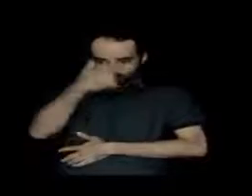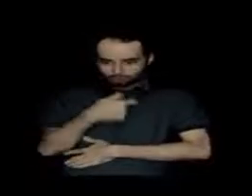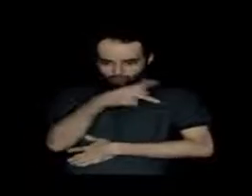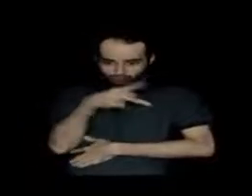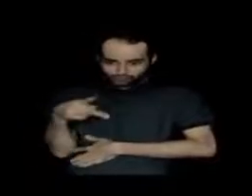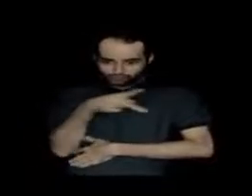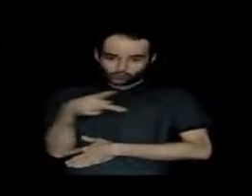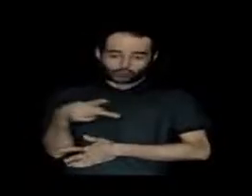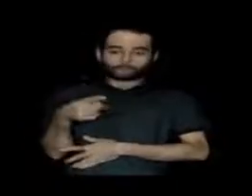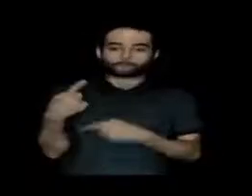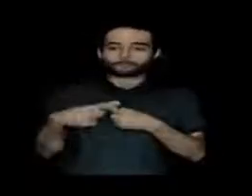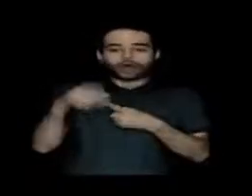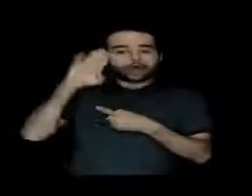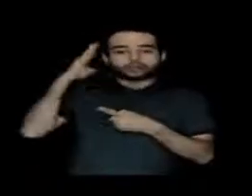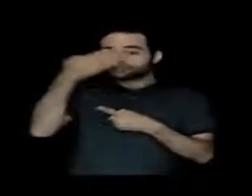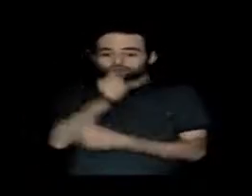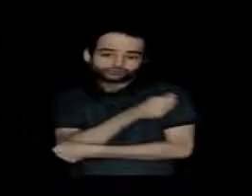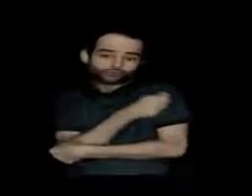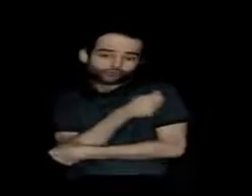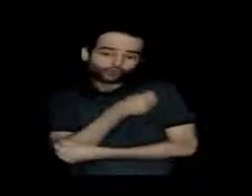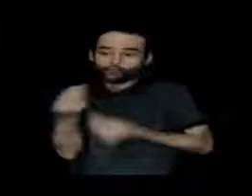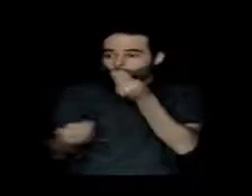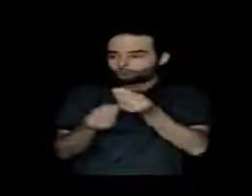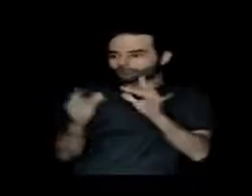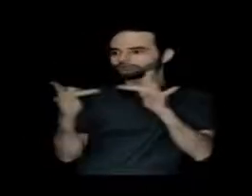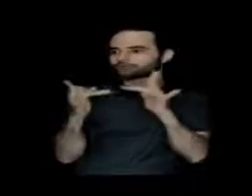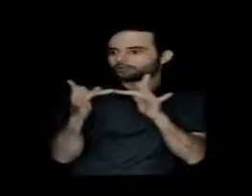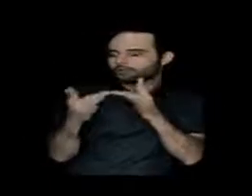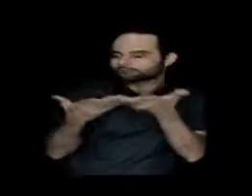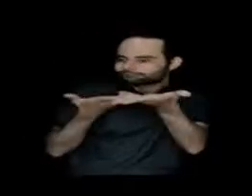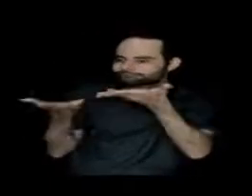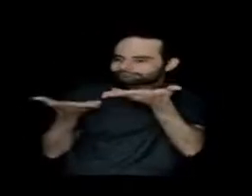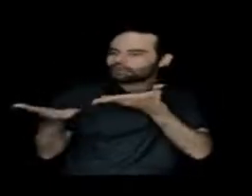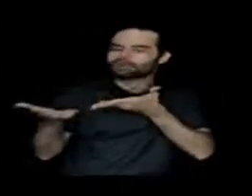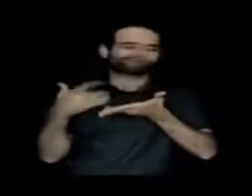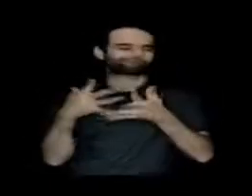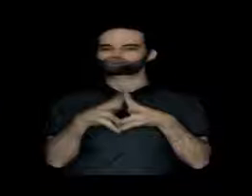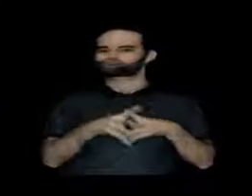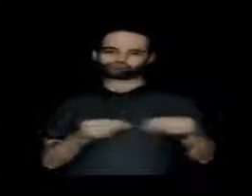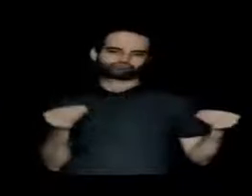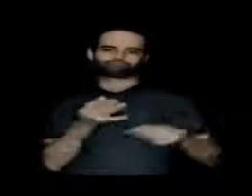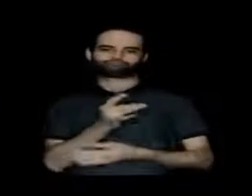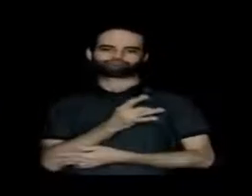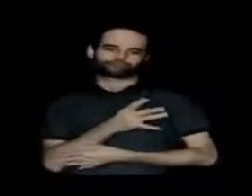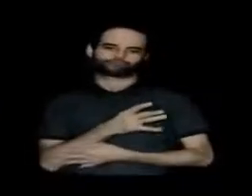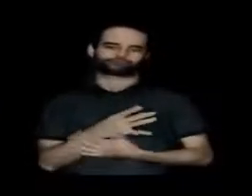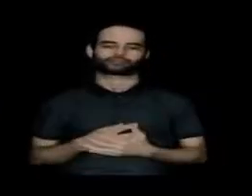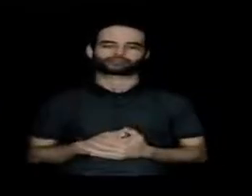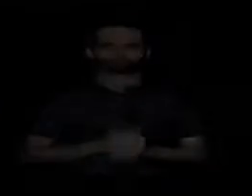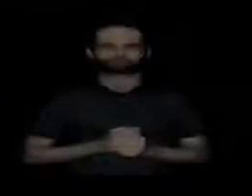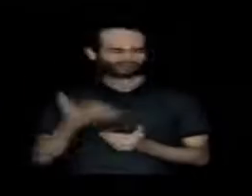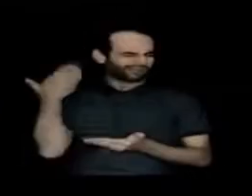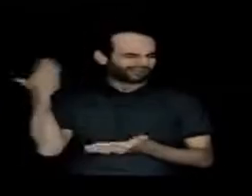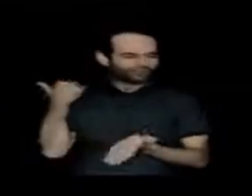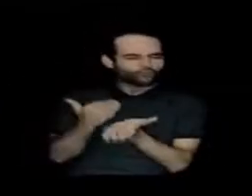expert personnel to act directly in Janinne's care. Until today, we are under construction. The professors